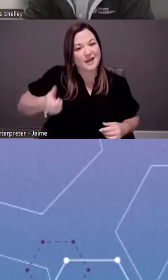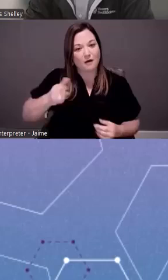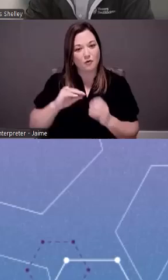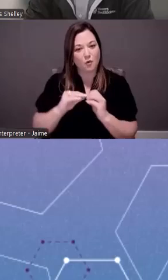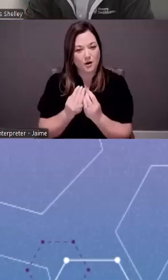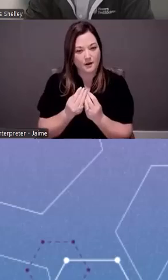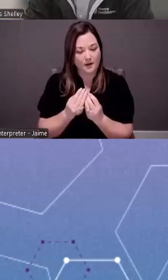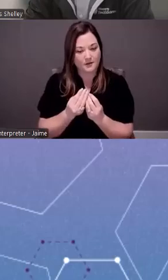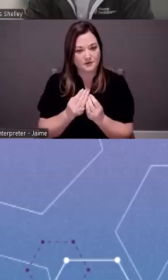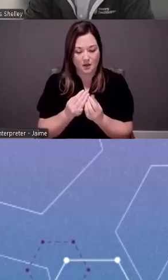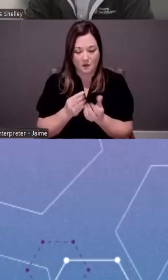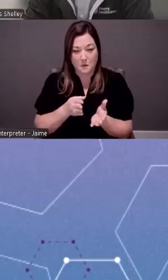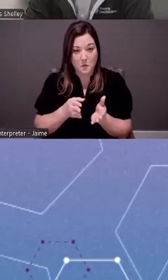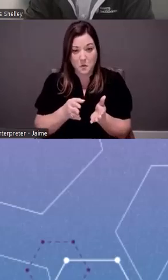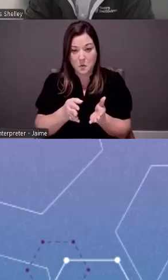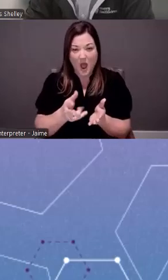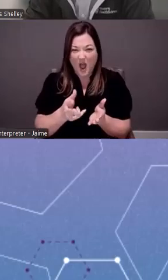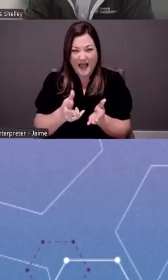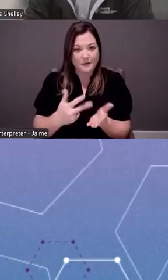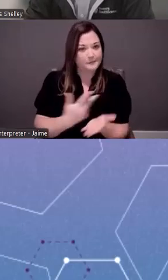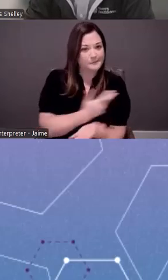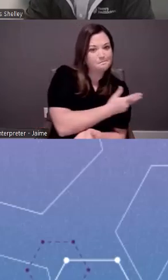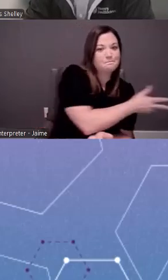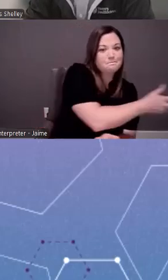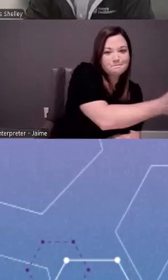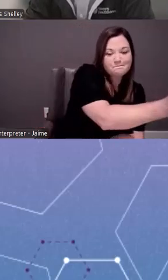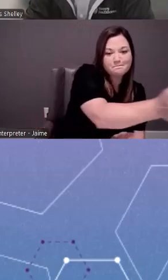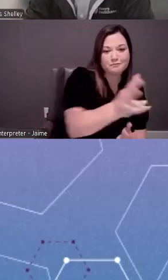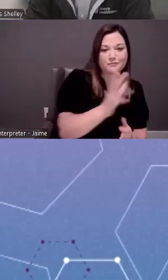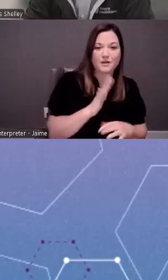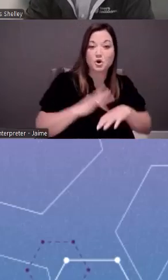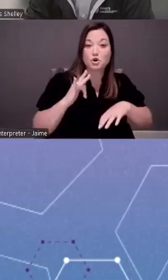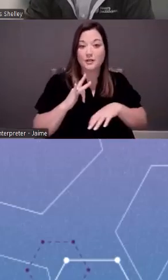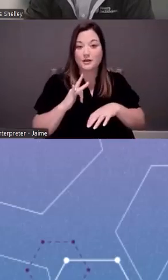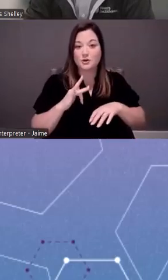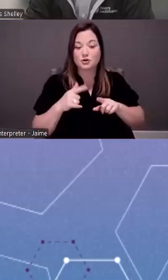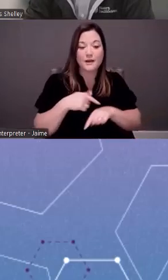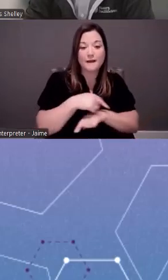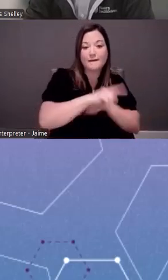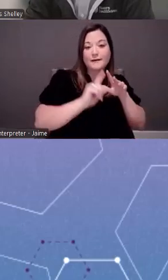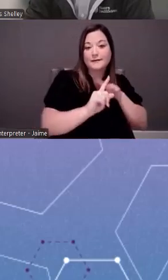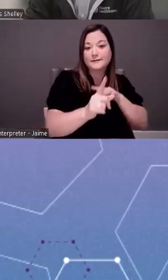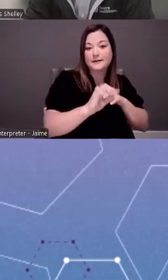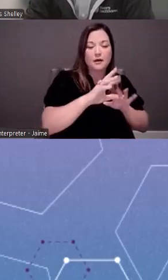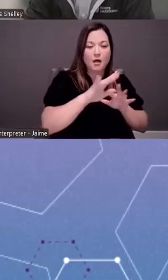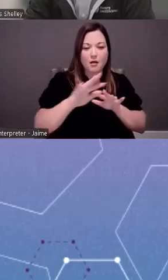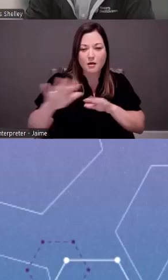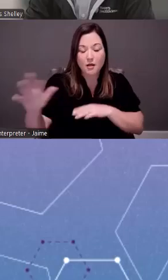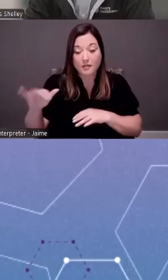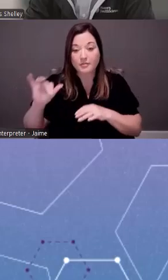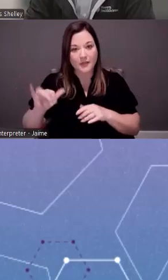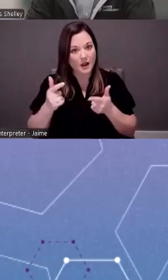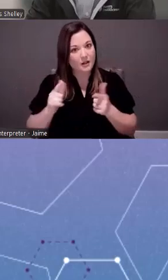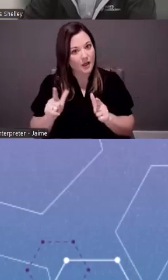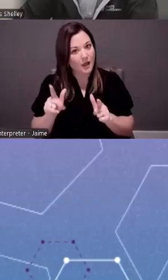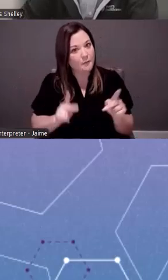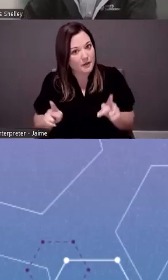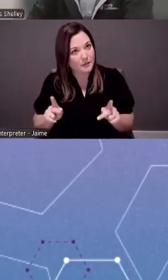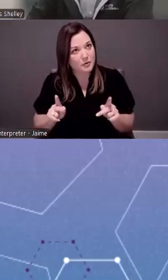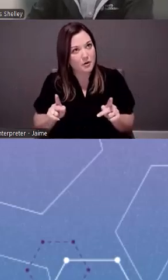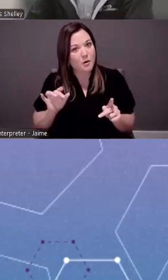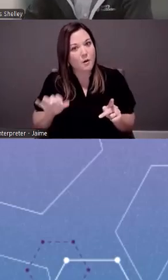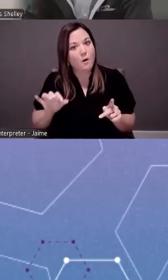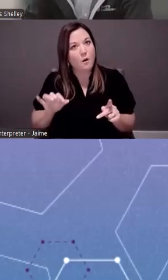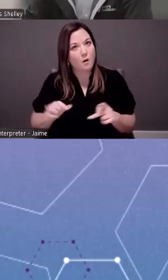choose different routes. They could, get off on an earlier off ramp. It just allowed a whole bunch of different people to make different